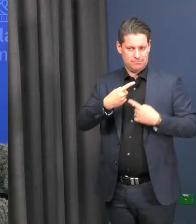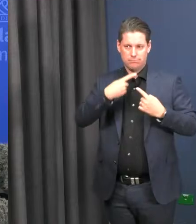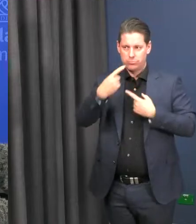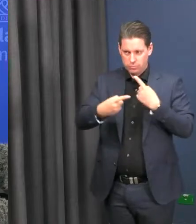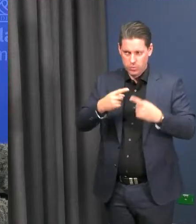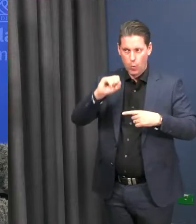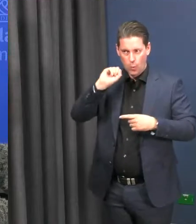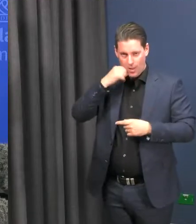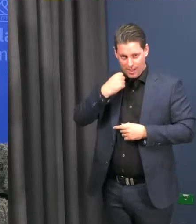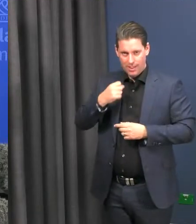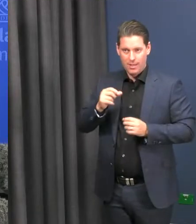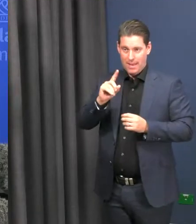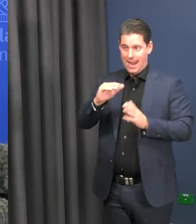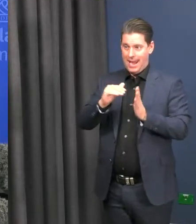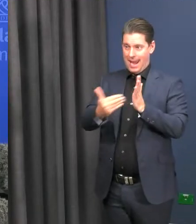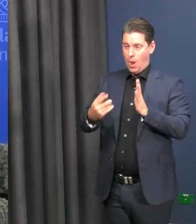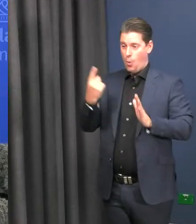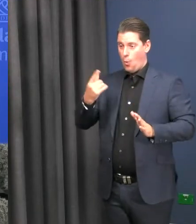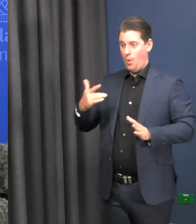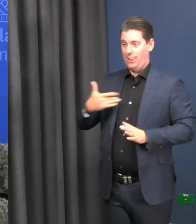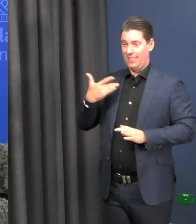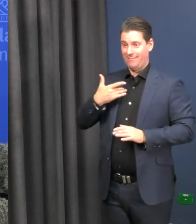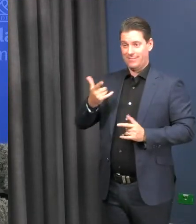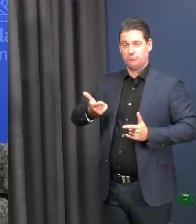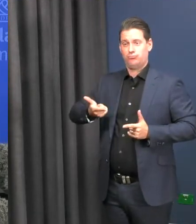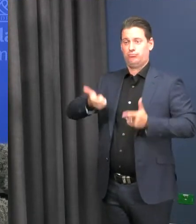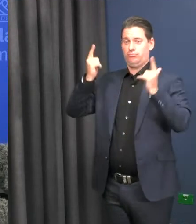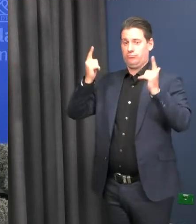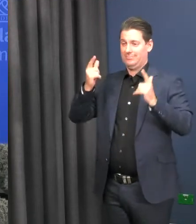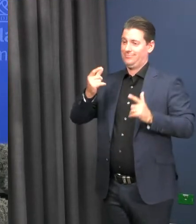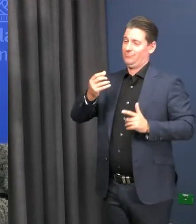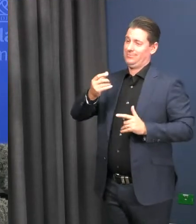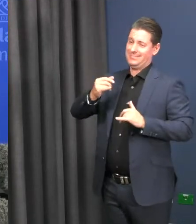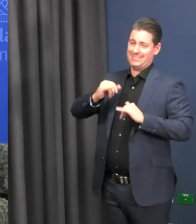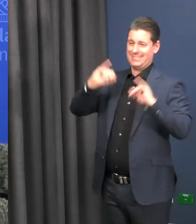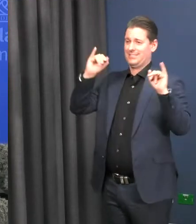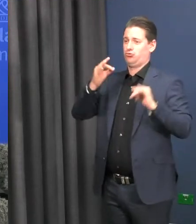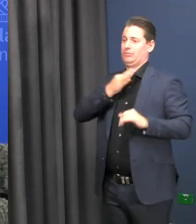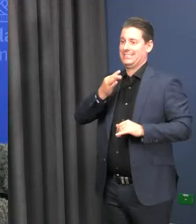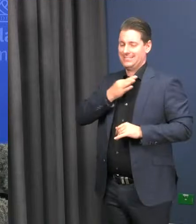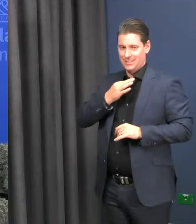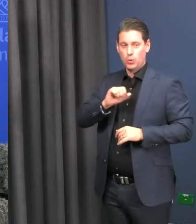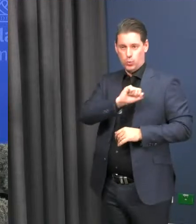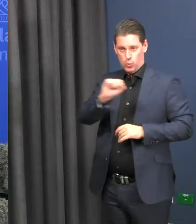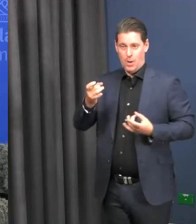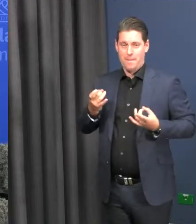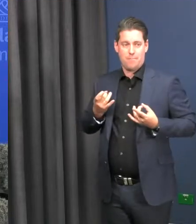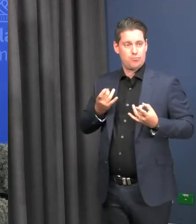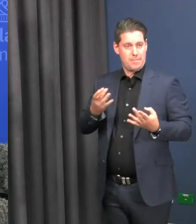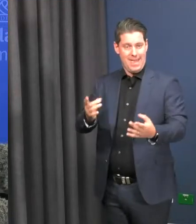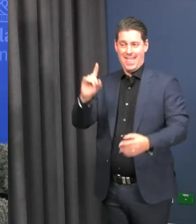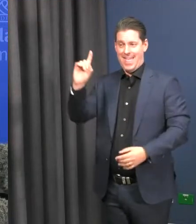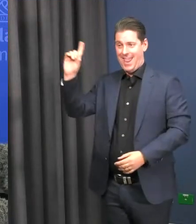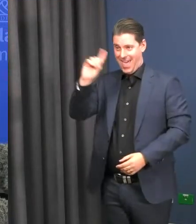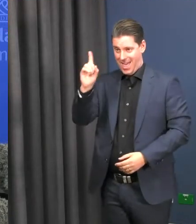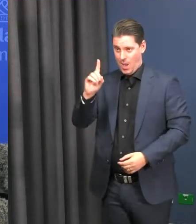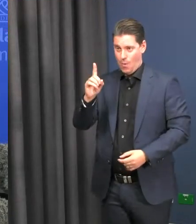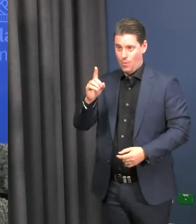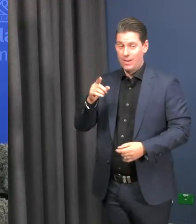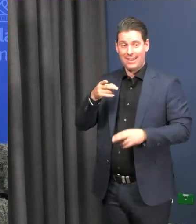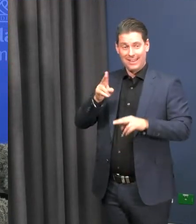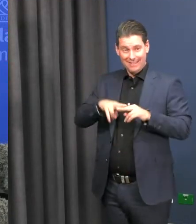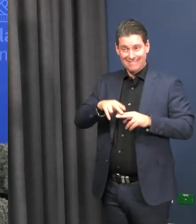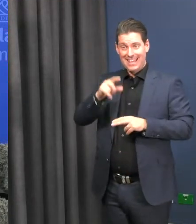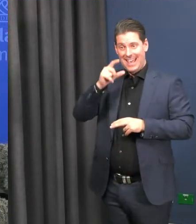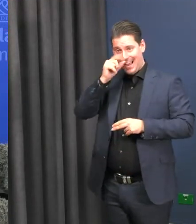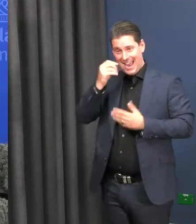to Queenslanders who are in that zone. Make your evacuation plan now, and if you have the option to go and stay